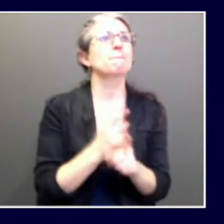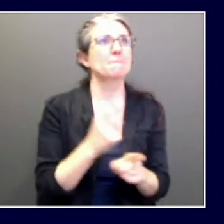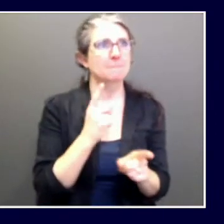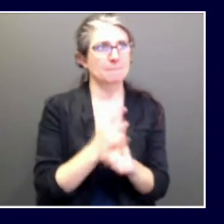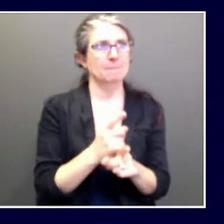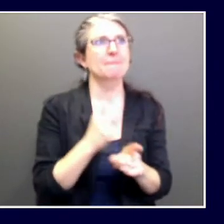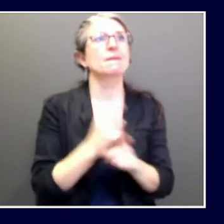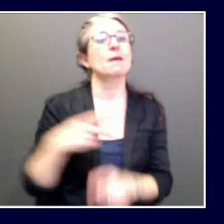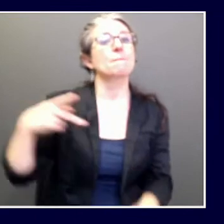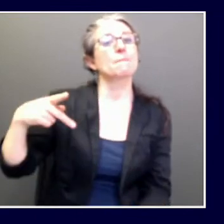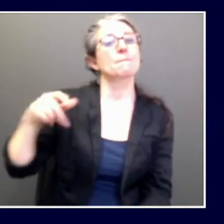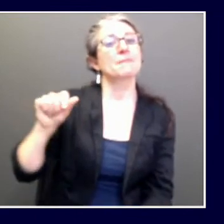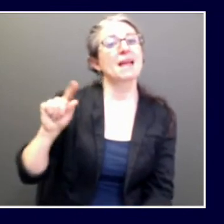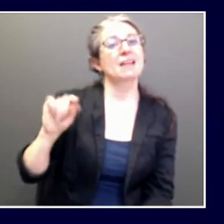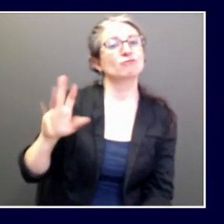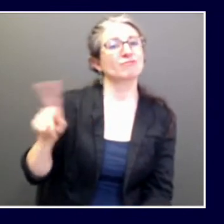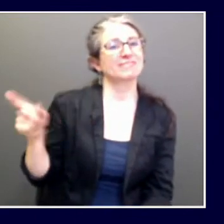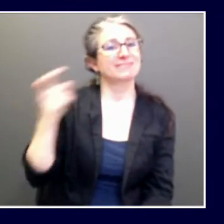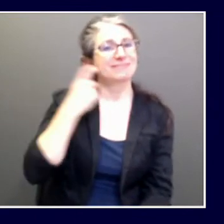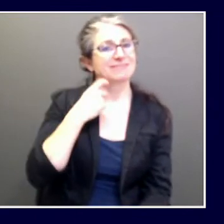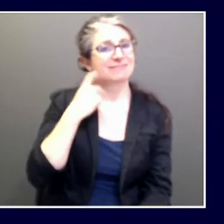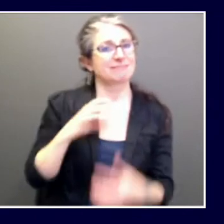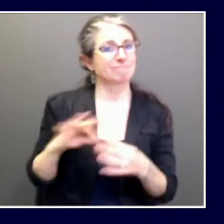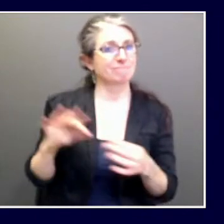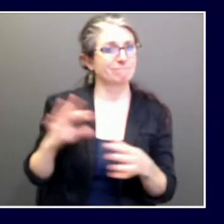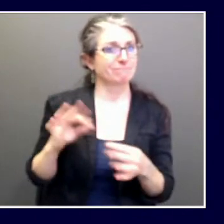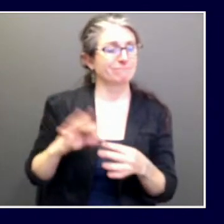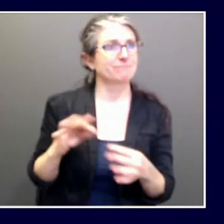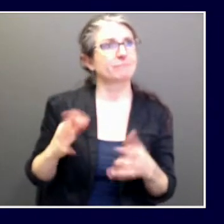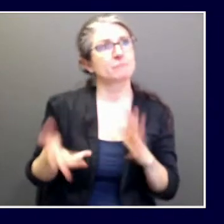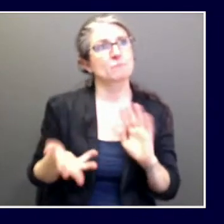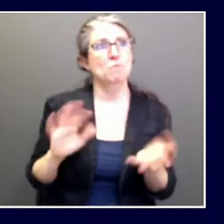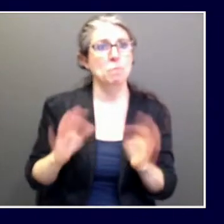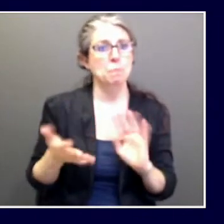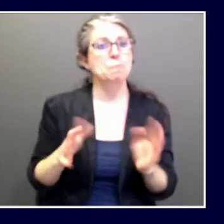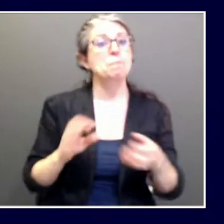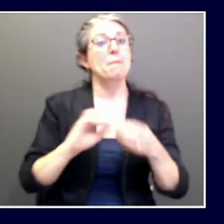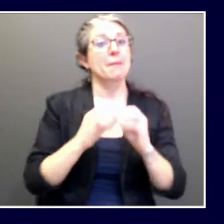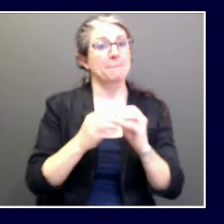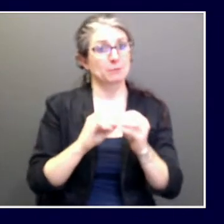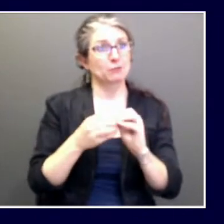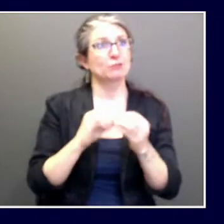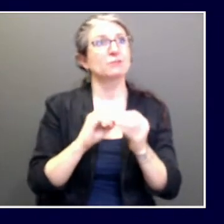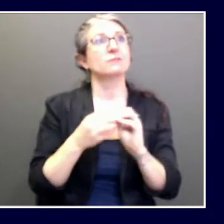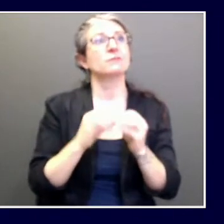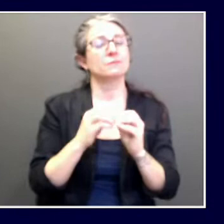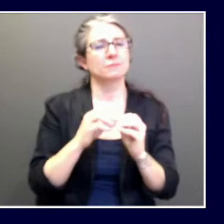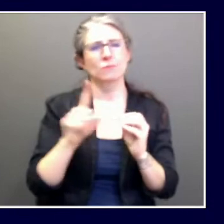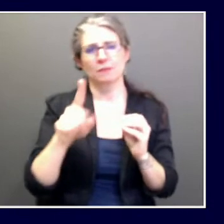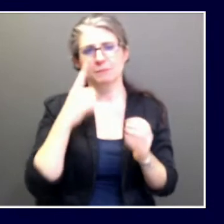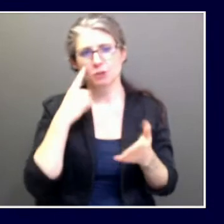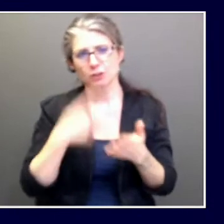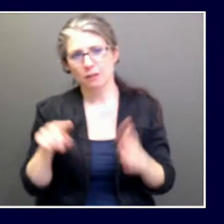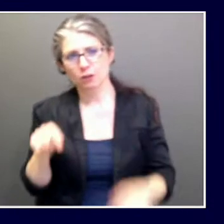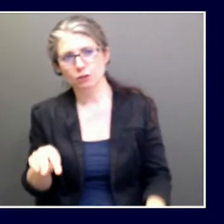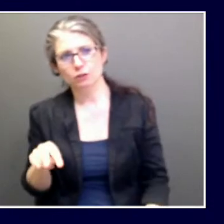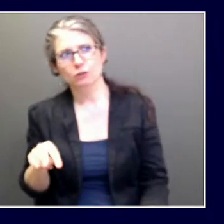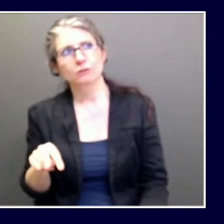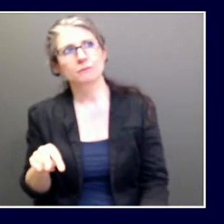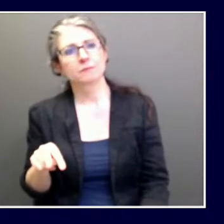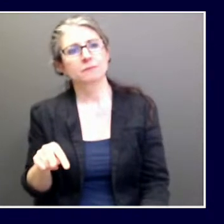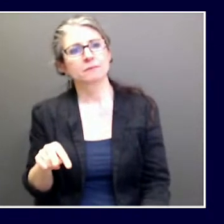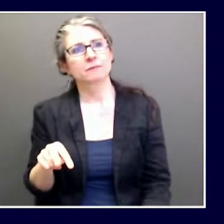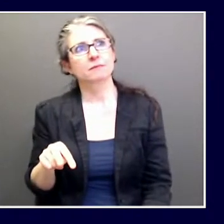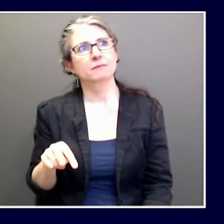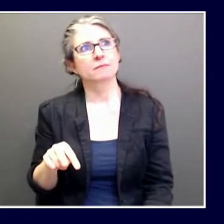by just on commenting on the case rates. I would just have to check from what reporting period that Monday